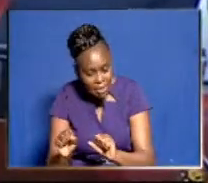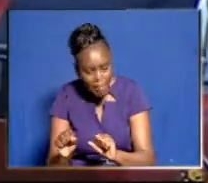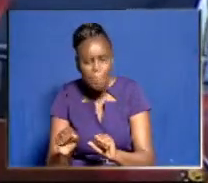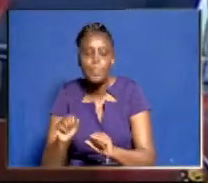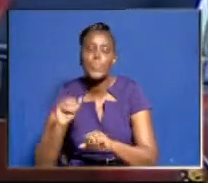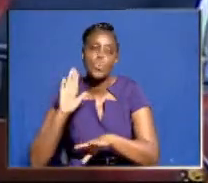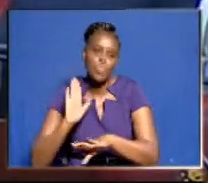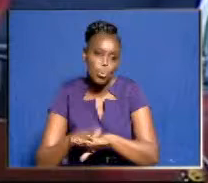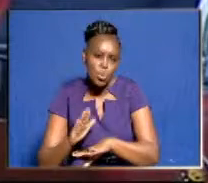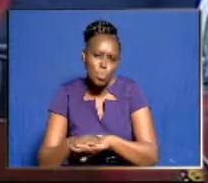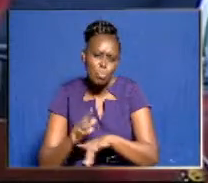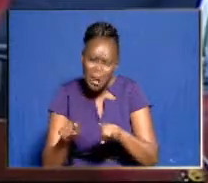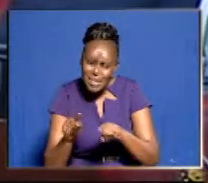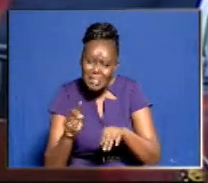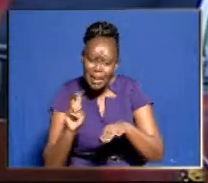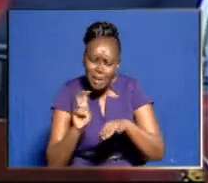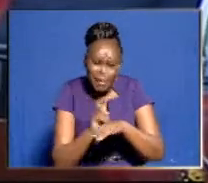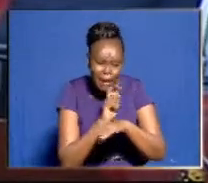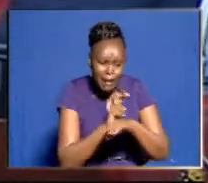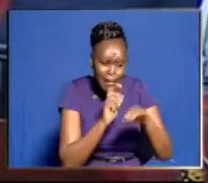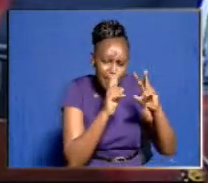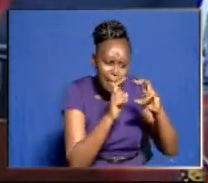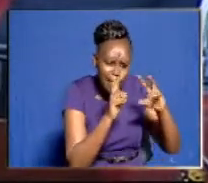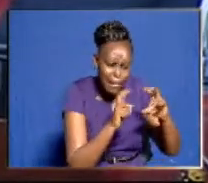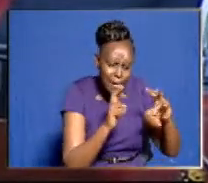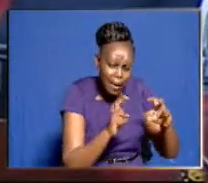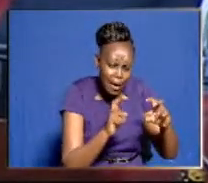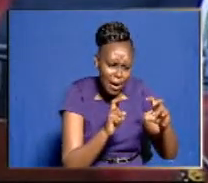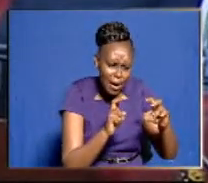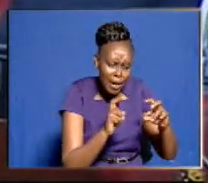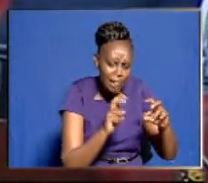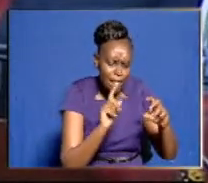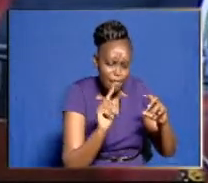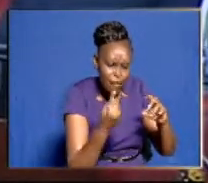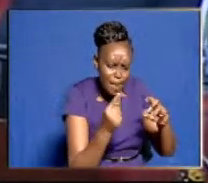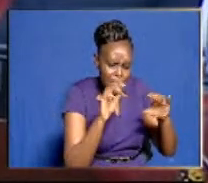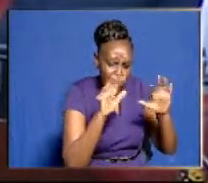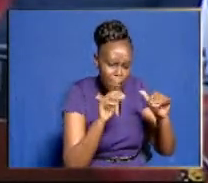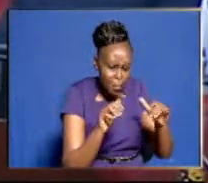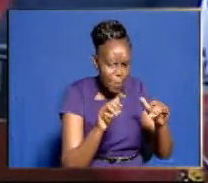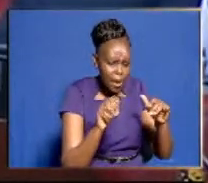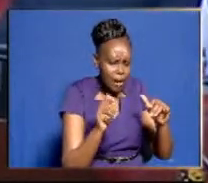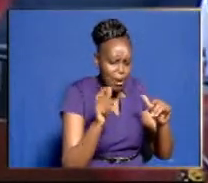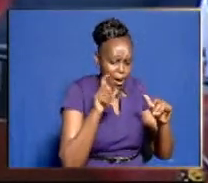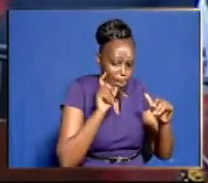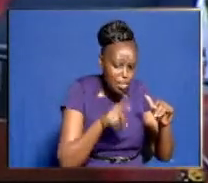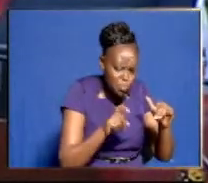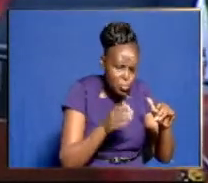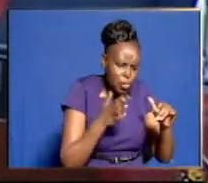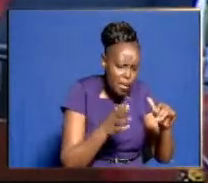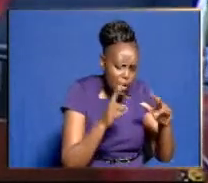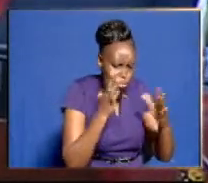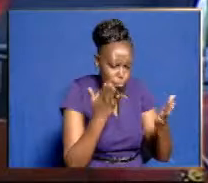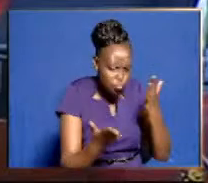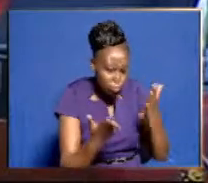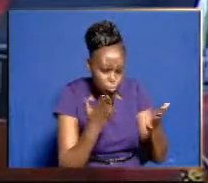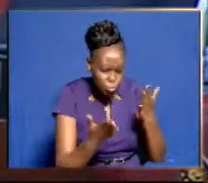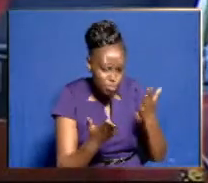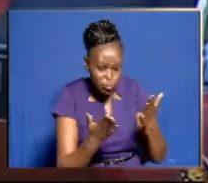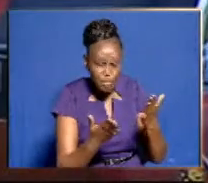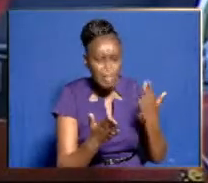chicken is about to lay egg, and then you ask the farmer whether it's you to take the egg or the farmer, that's a bad tax